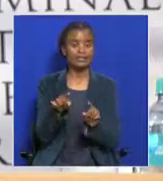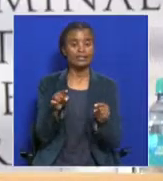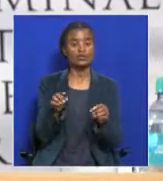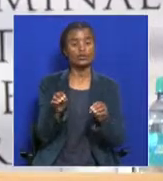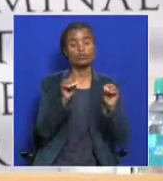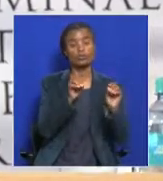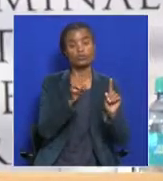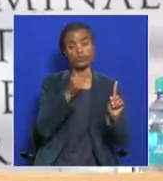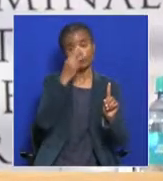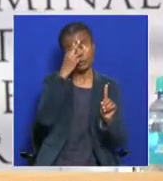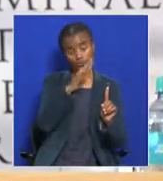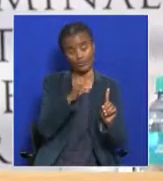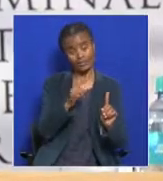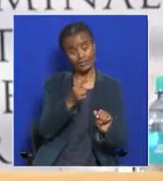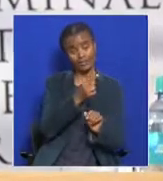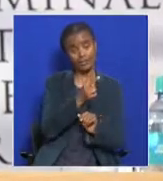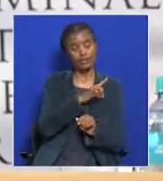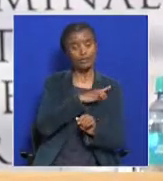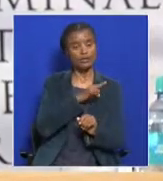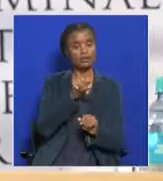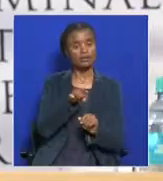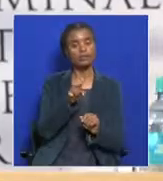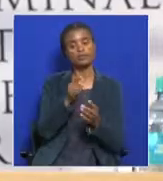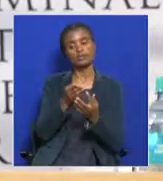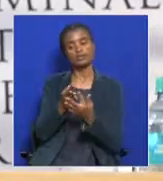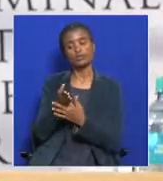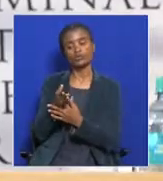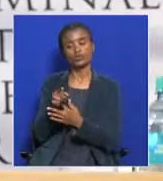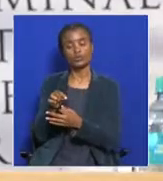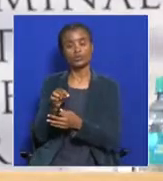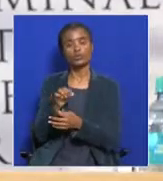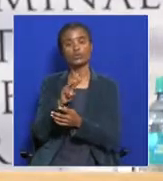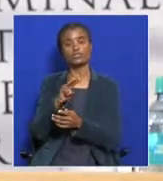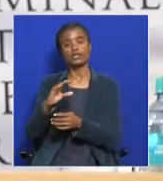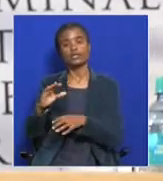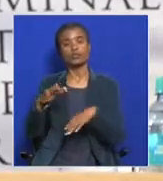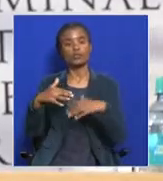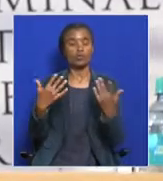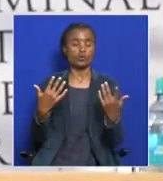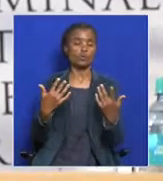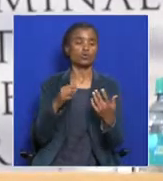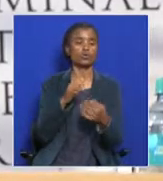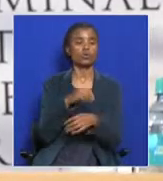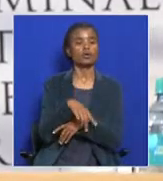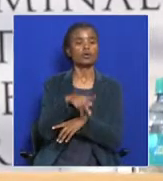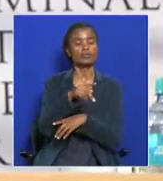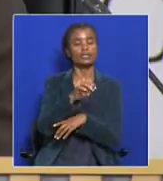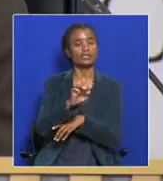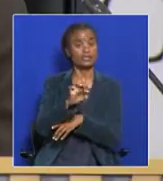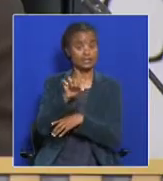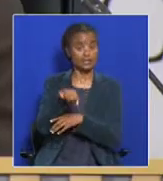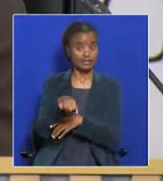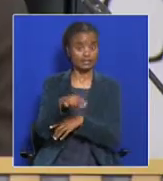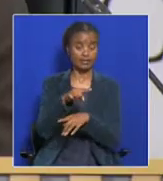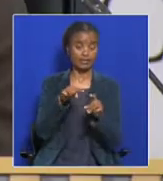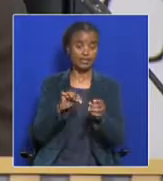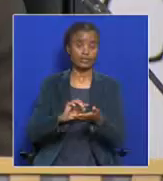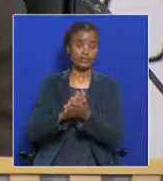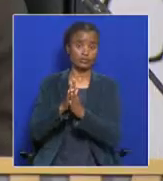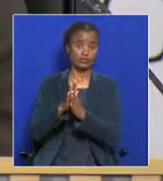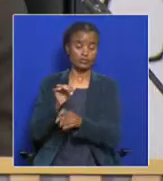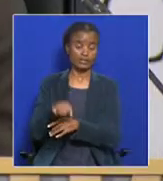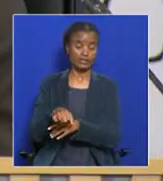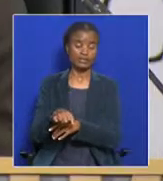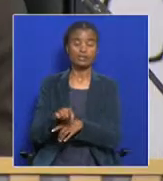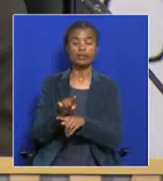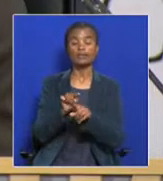go through Amazimtoti or Western Cape or Gqeberha to destroy them, right? That's your position. Yes. Are you suggesting that was